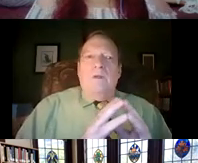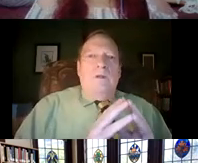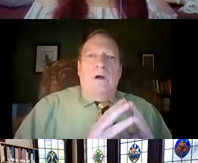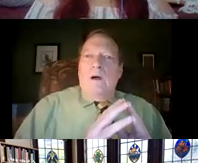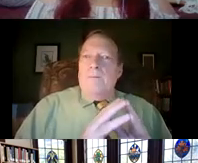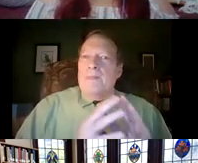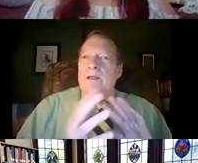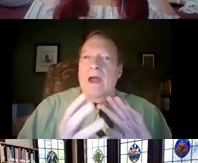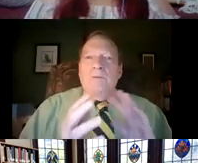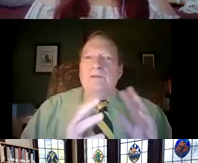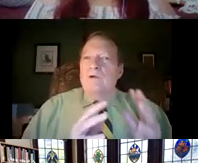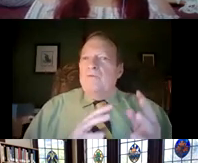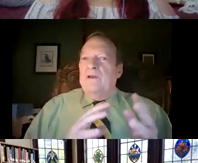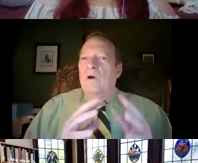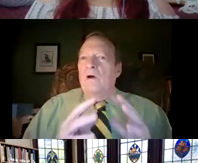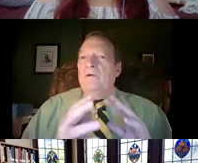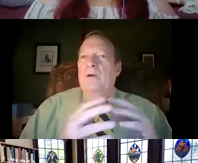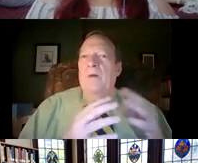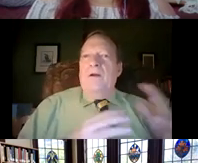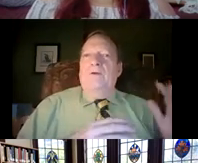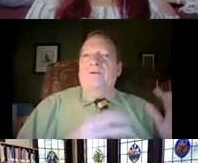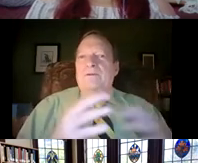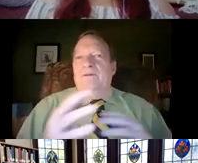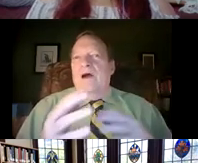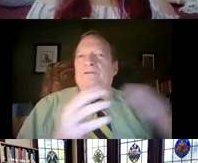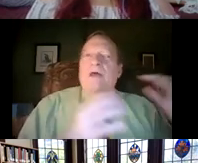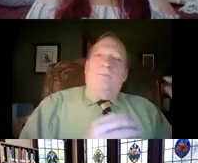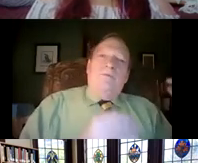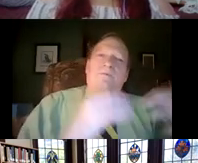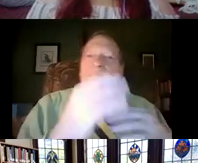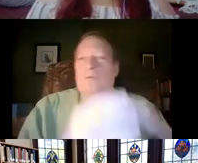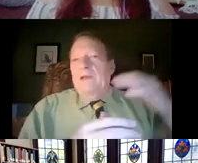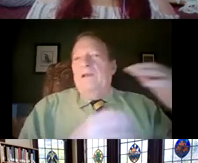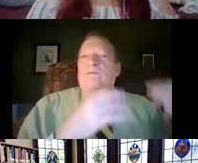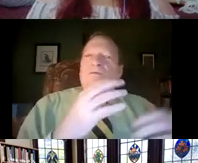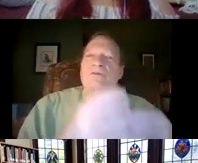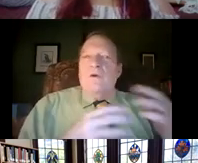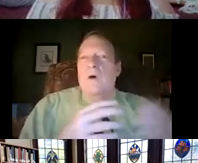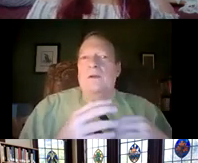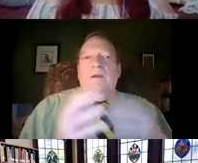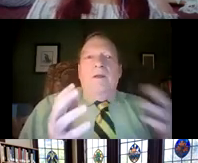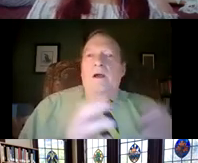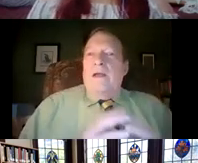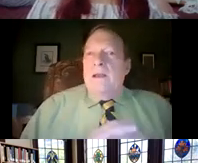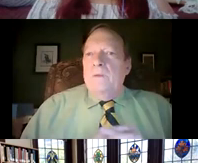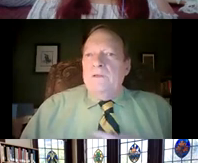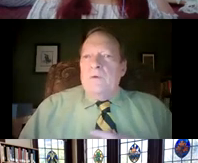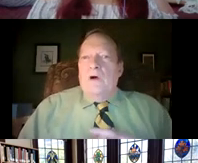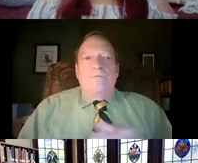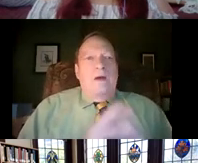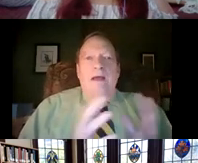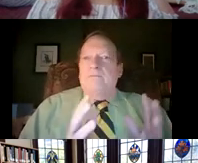time. Academies don't fit at all into our modern lockstep of grade levels and so on.